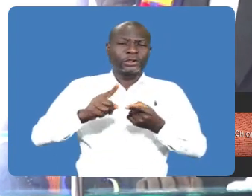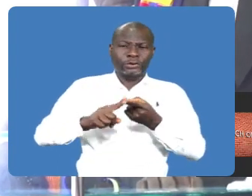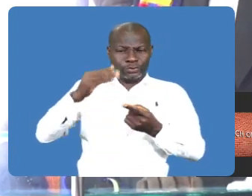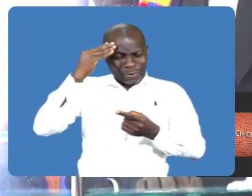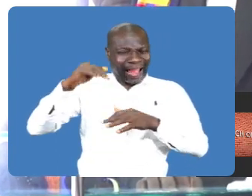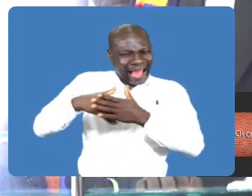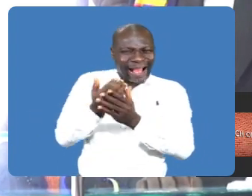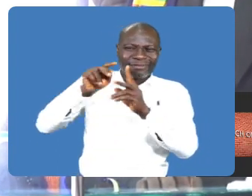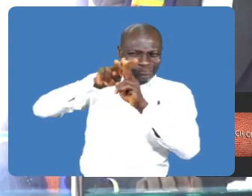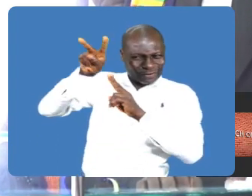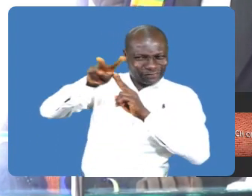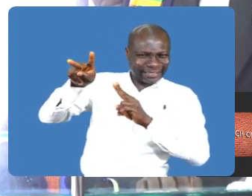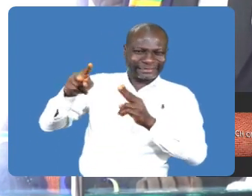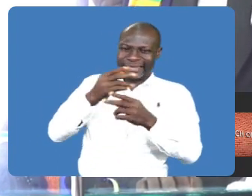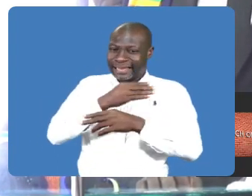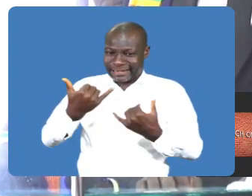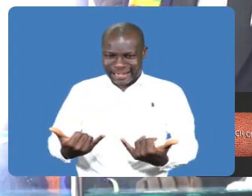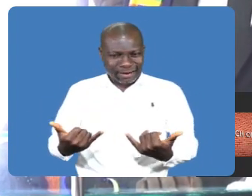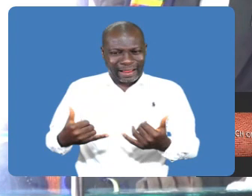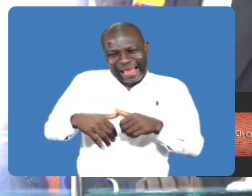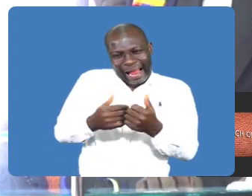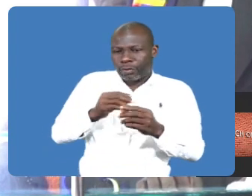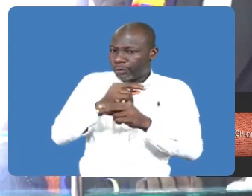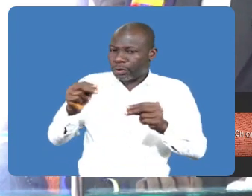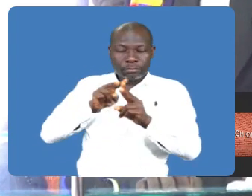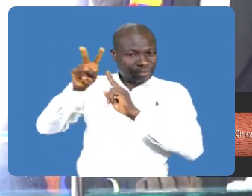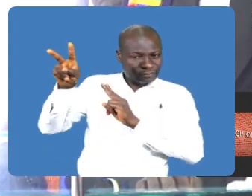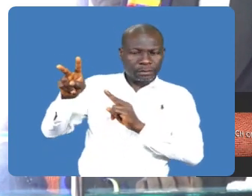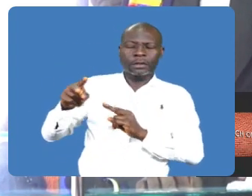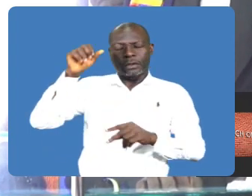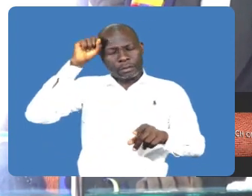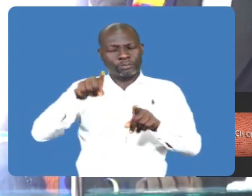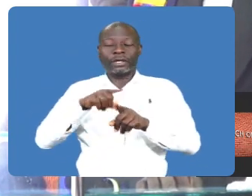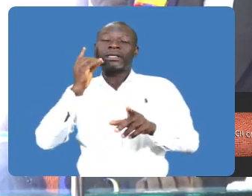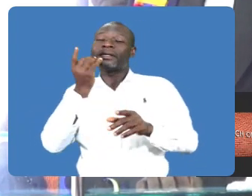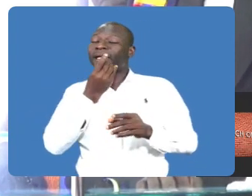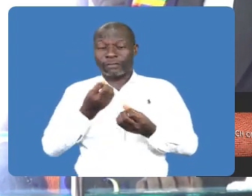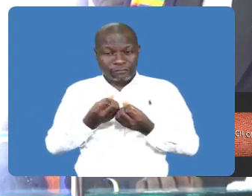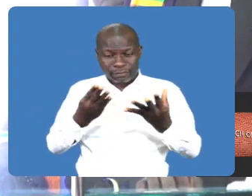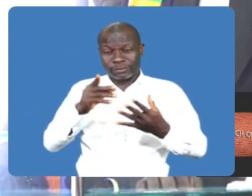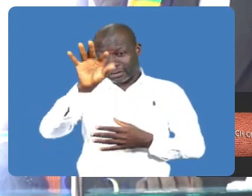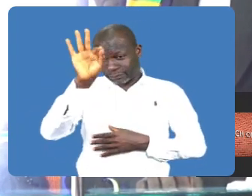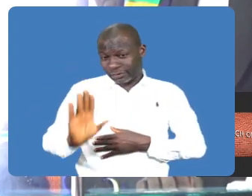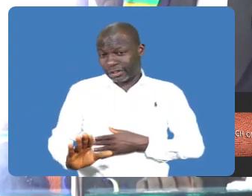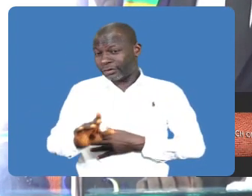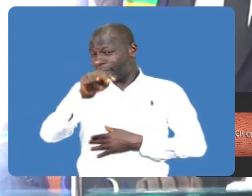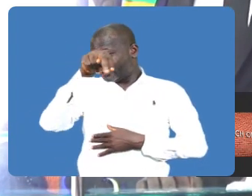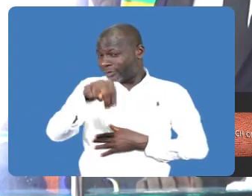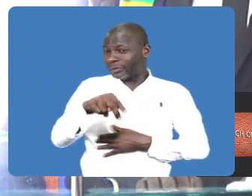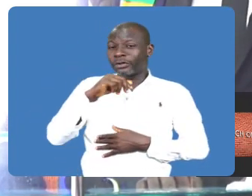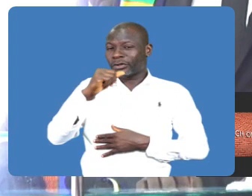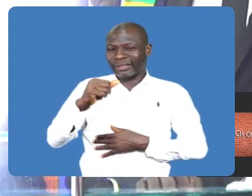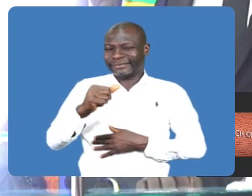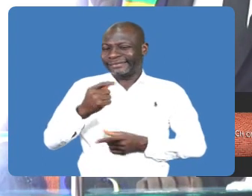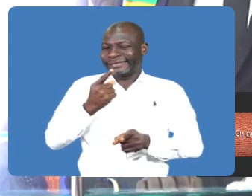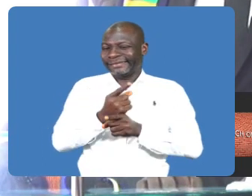understand how to deliver and how to prepare our sermons. And our professor, Dr. Donisiama, will tell you, if you're a preacher, you need not